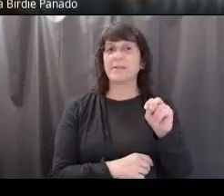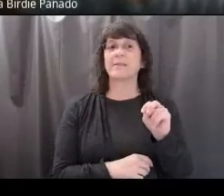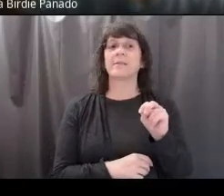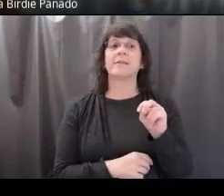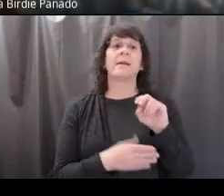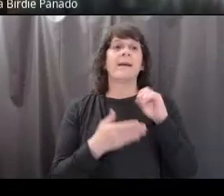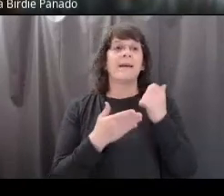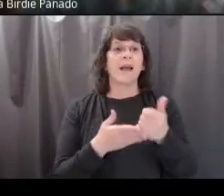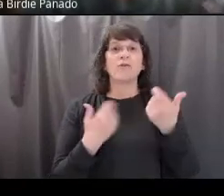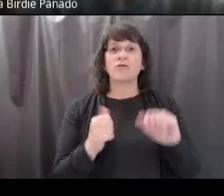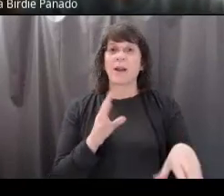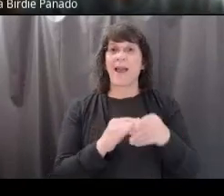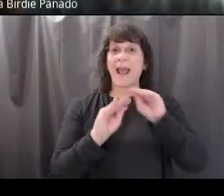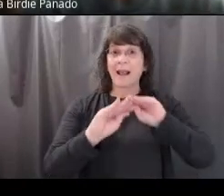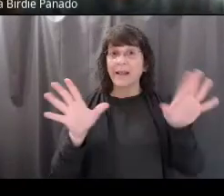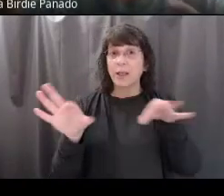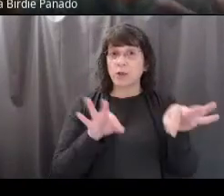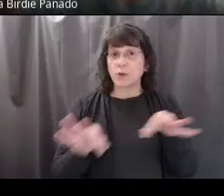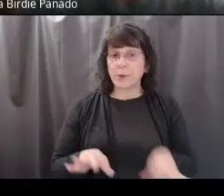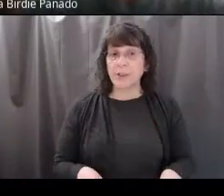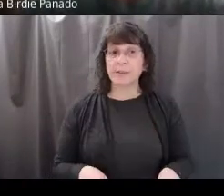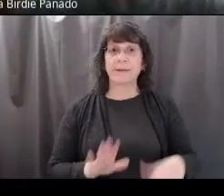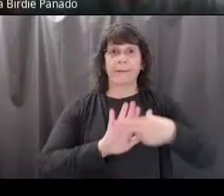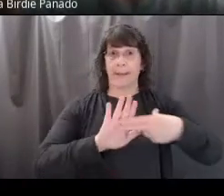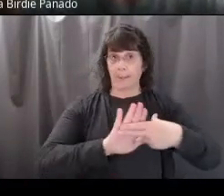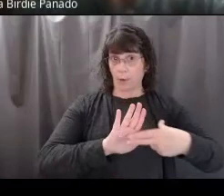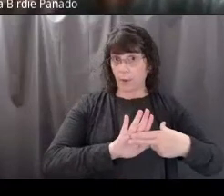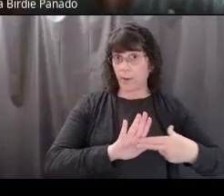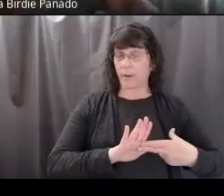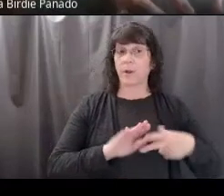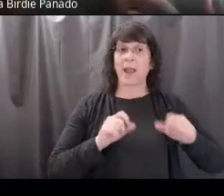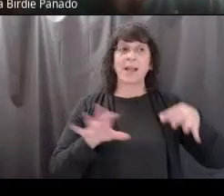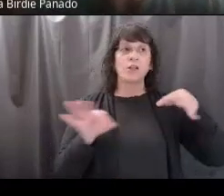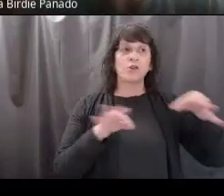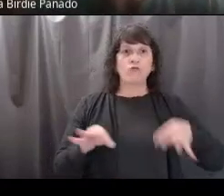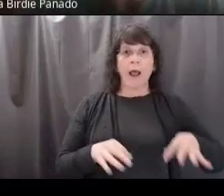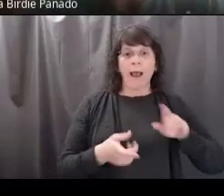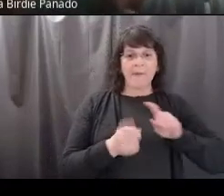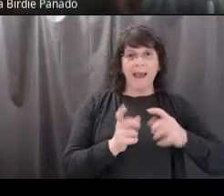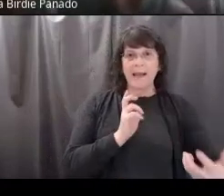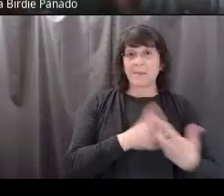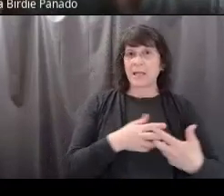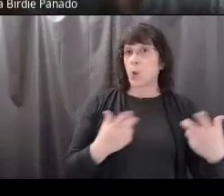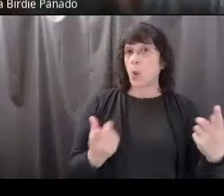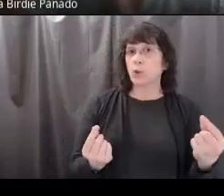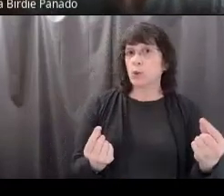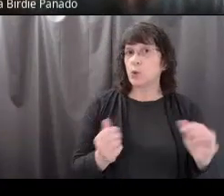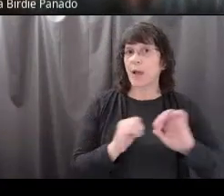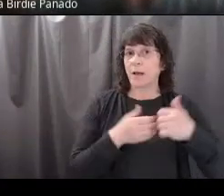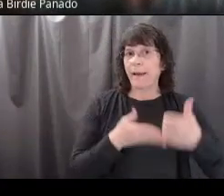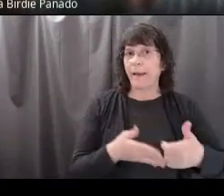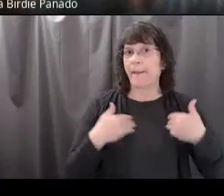try to add some clear descriptions and label so you can describe the adaptation and label what